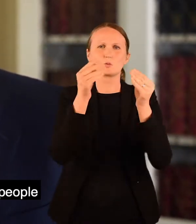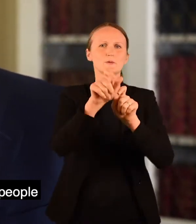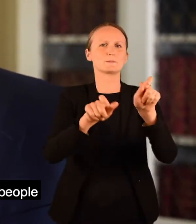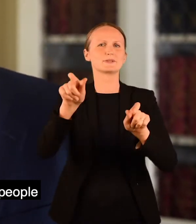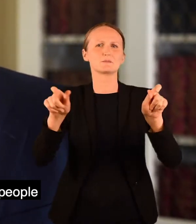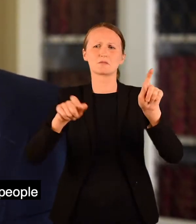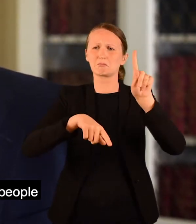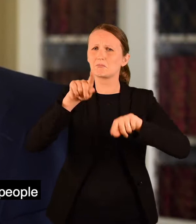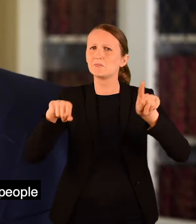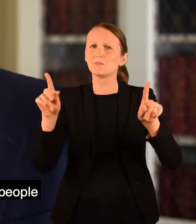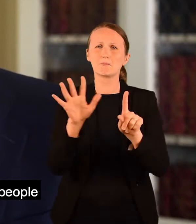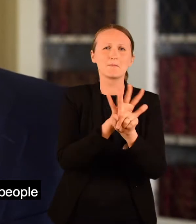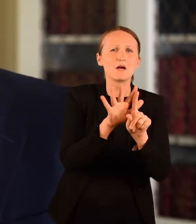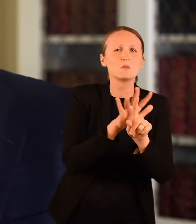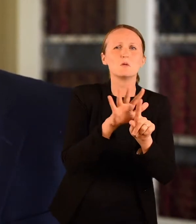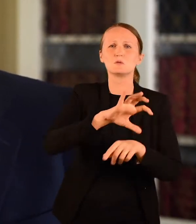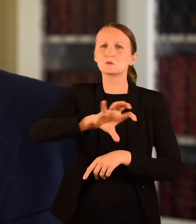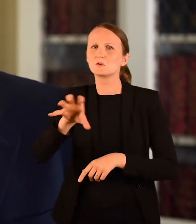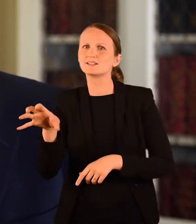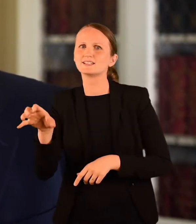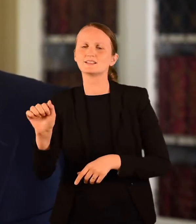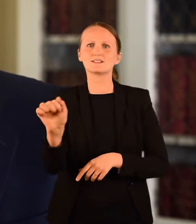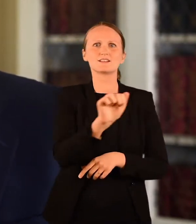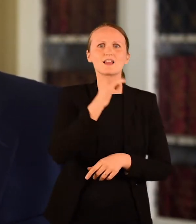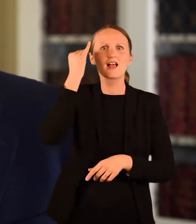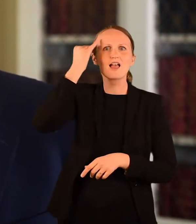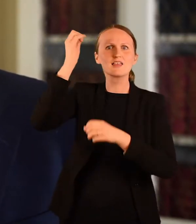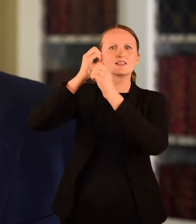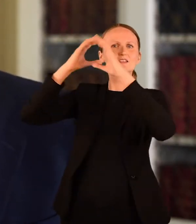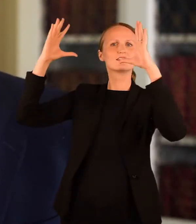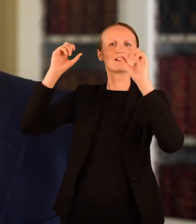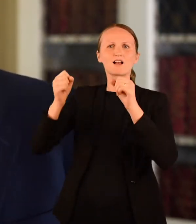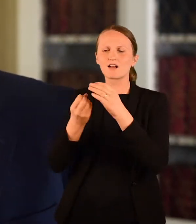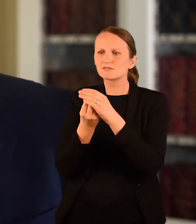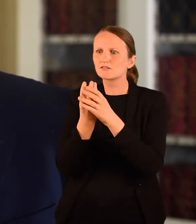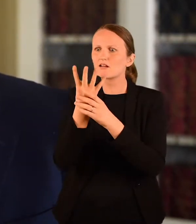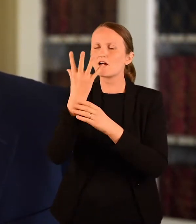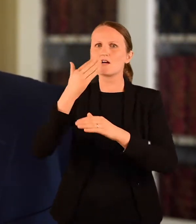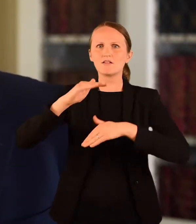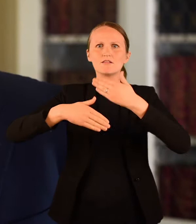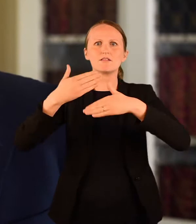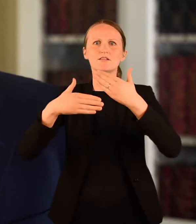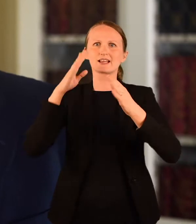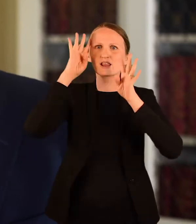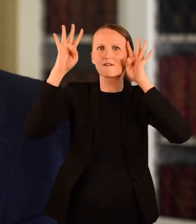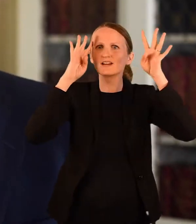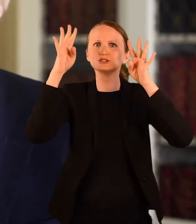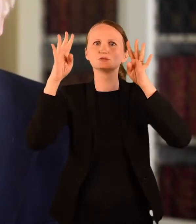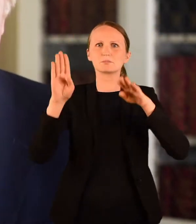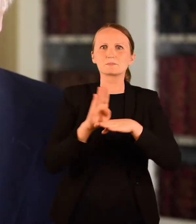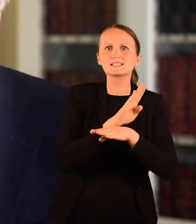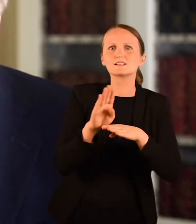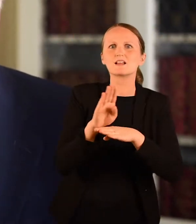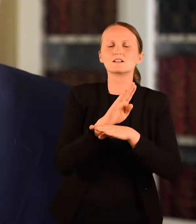young people from every background in every nation to take the kernel of an idea and turn it into an